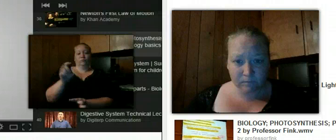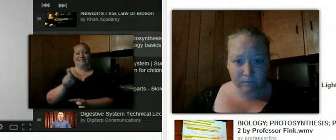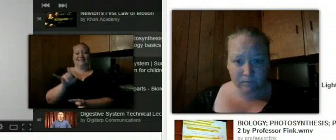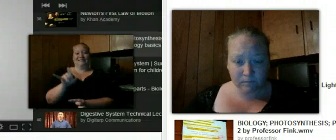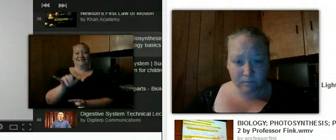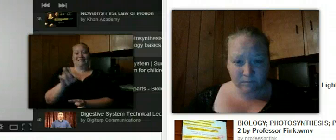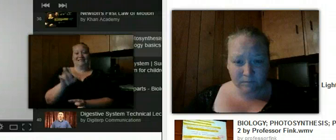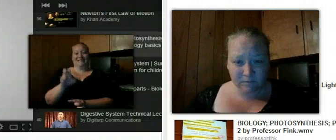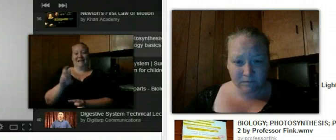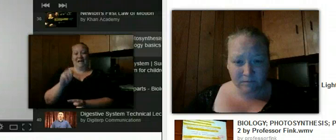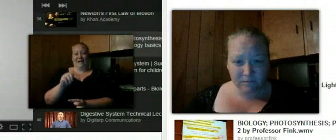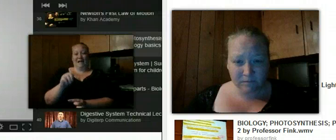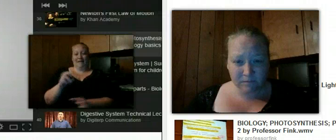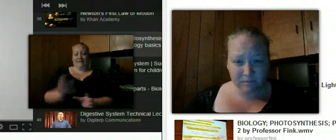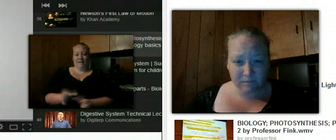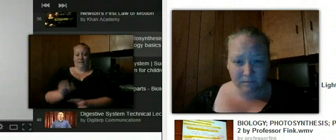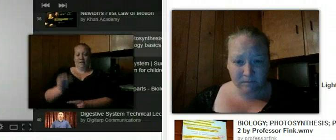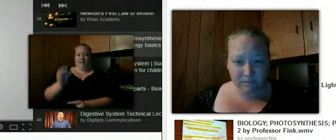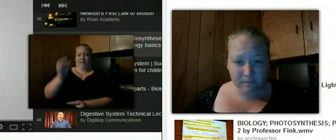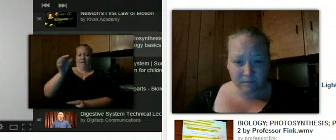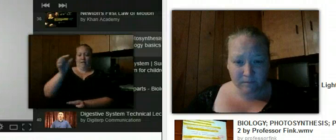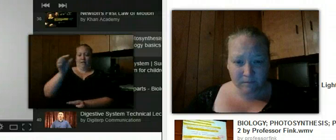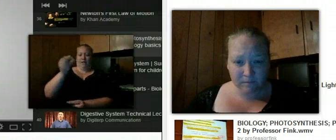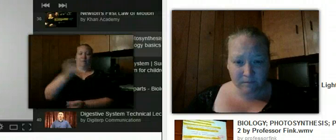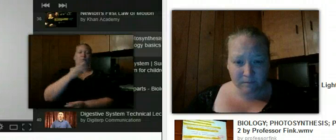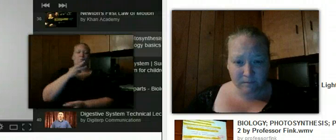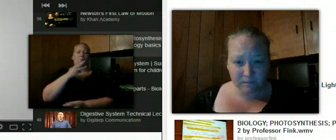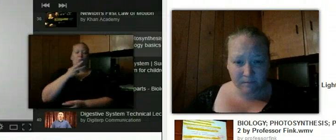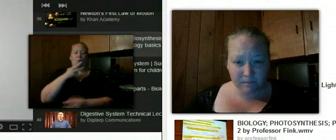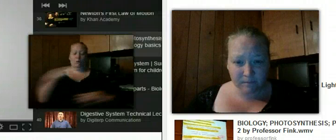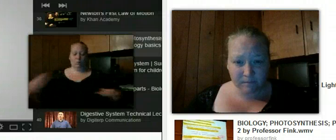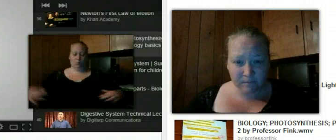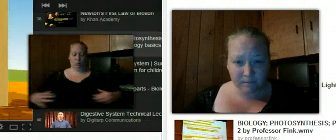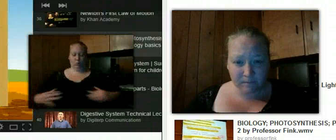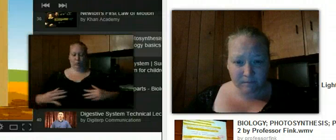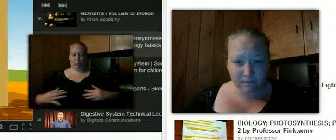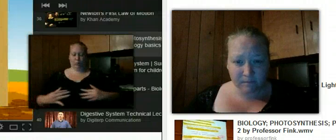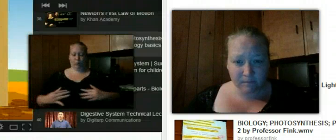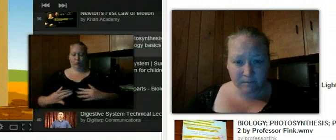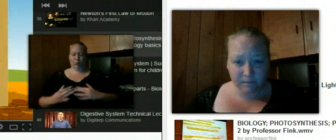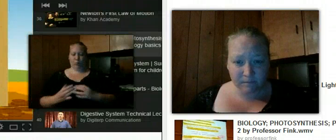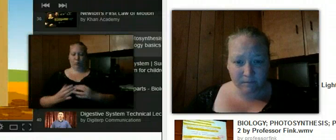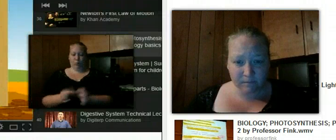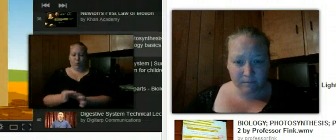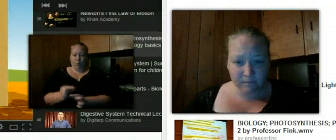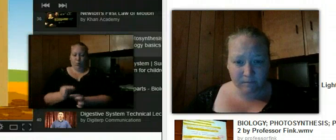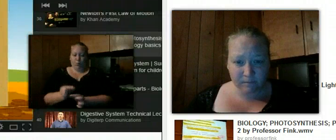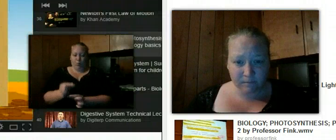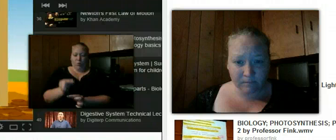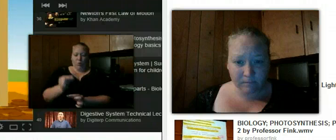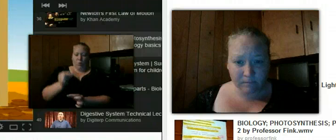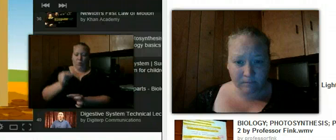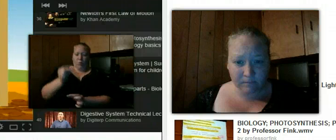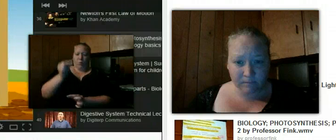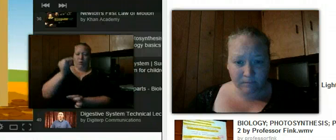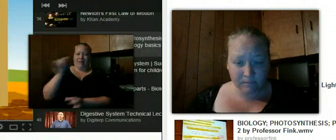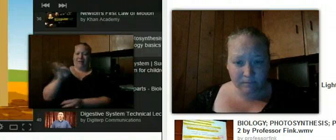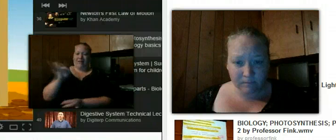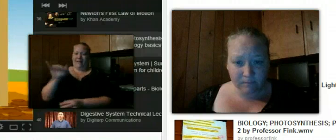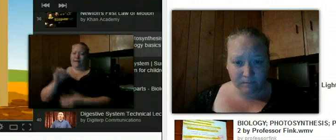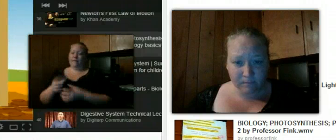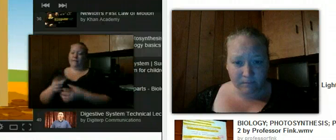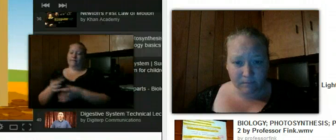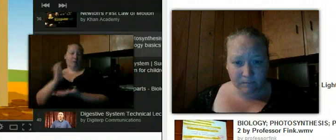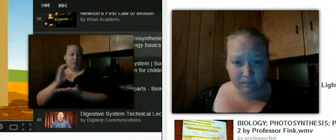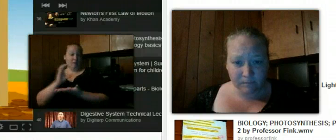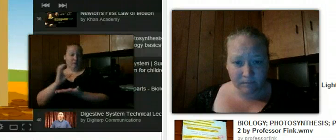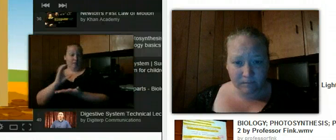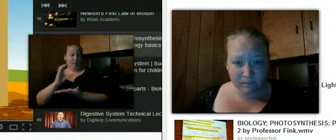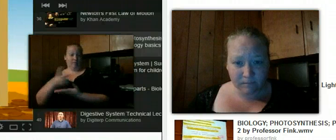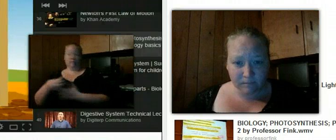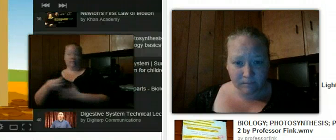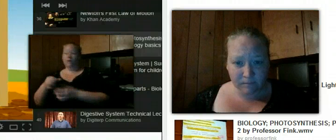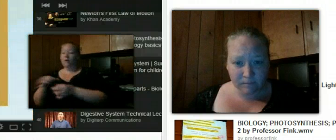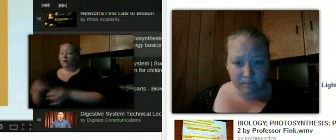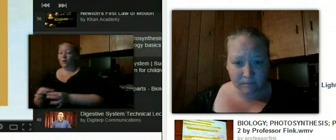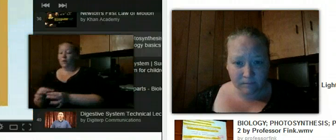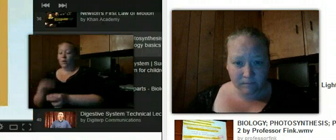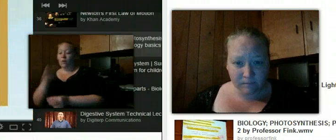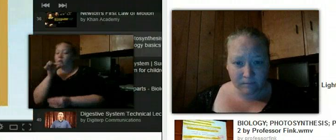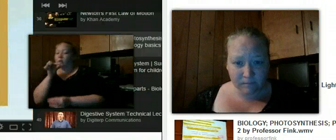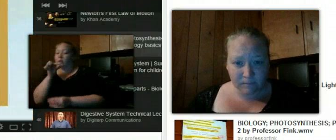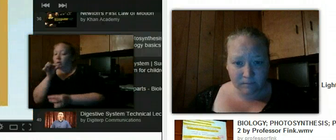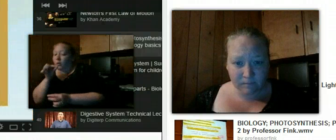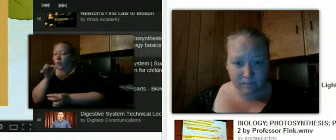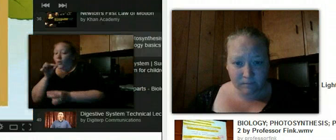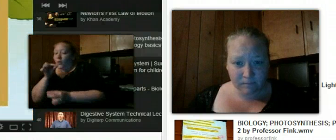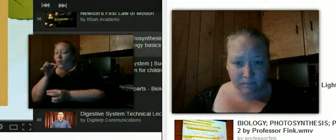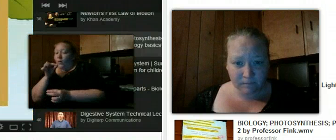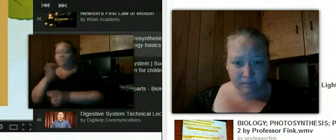This system works similar to humans sucking liquids through a straw. The xylem is spread throughout the different parts of the plant, including